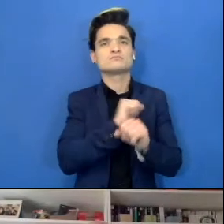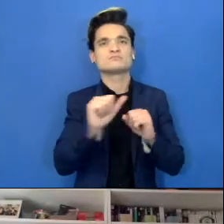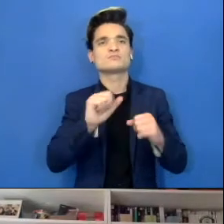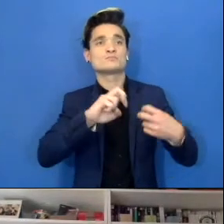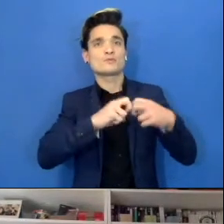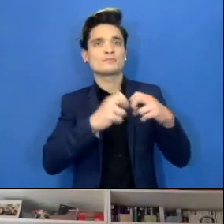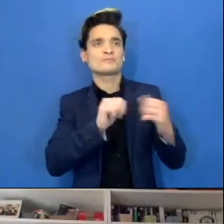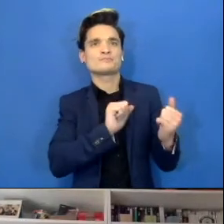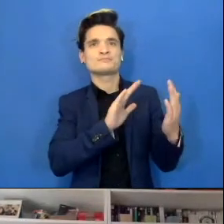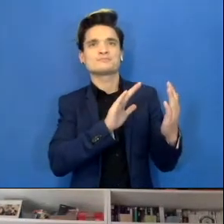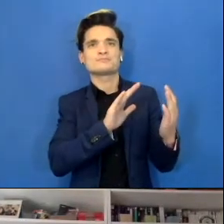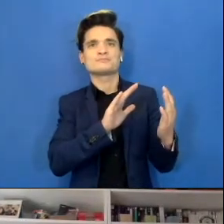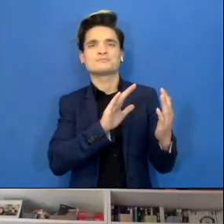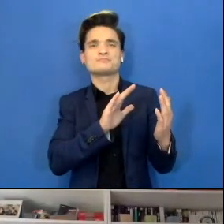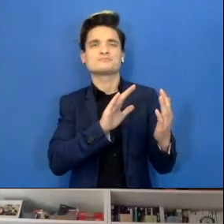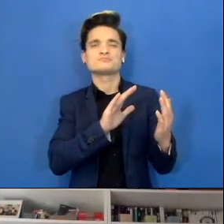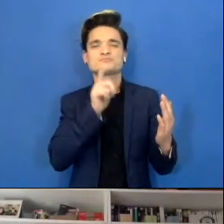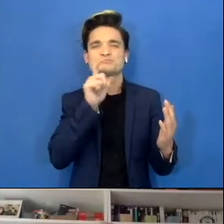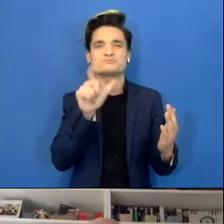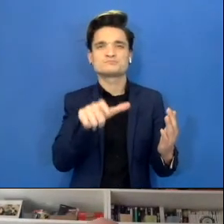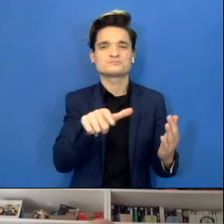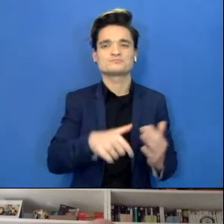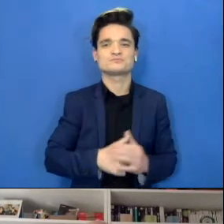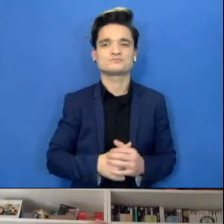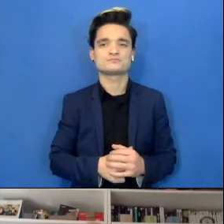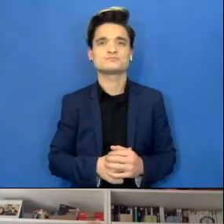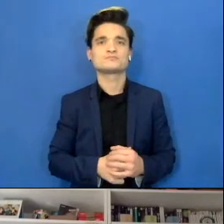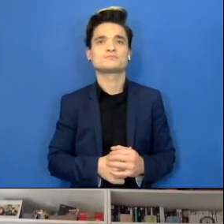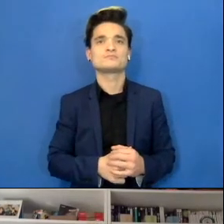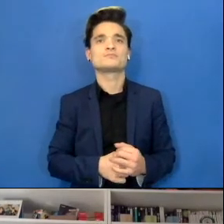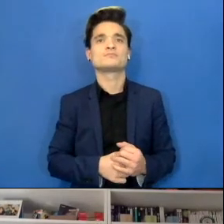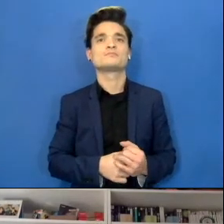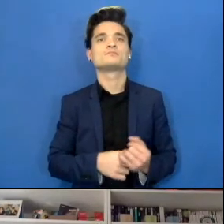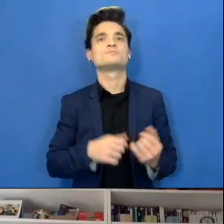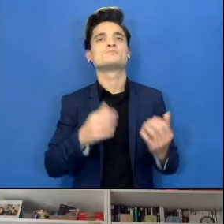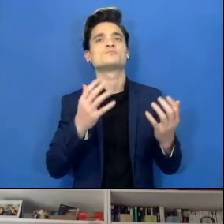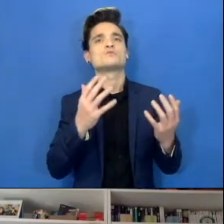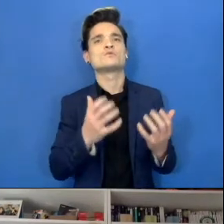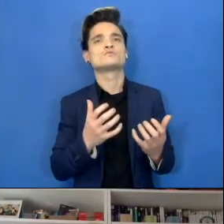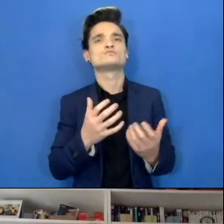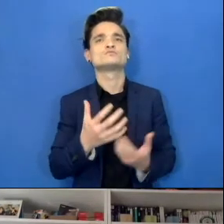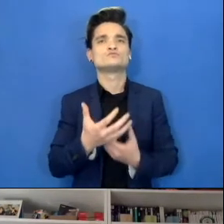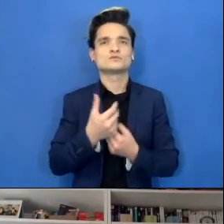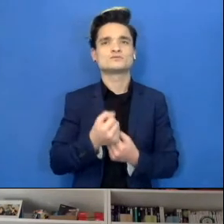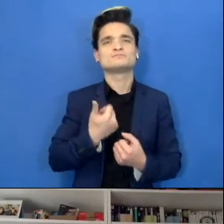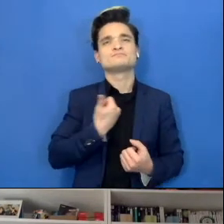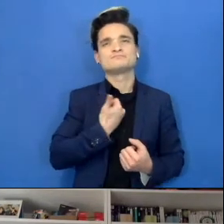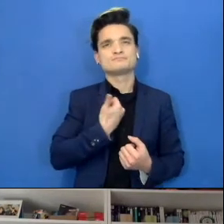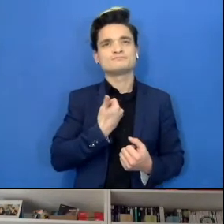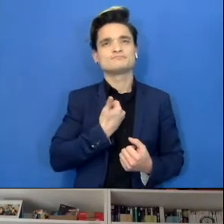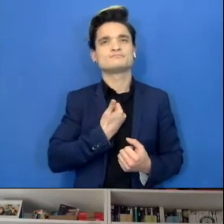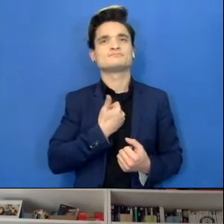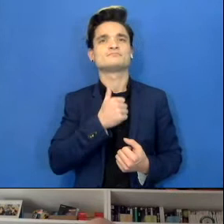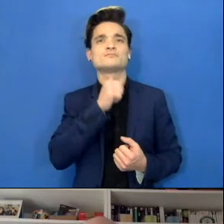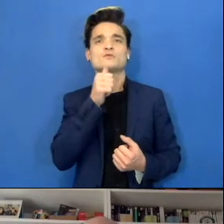know, I want to be true to myself rather than what everybody else around me expects. And this is not just in